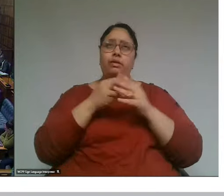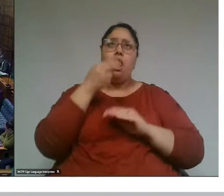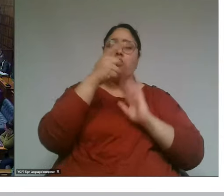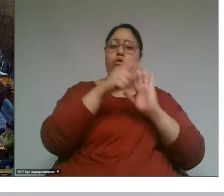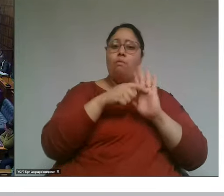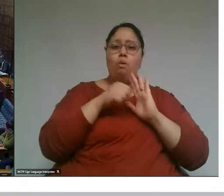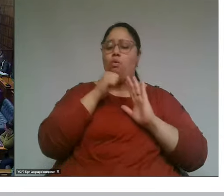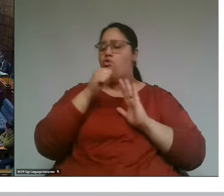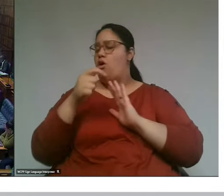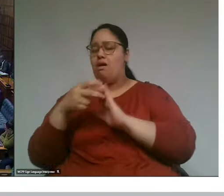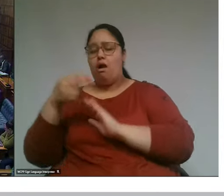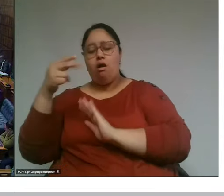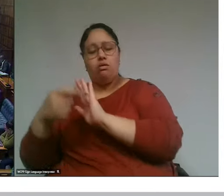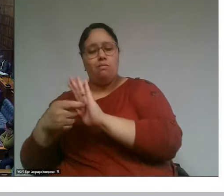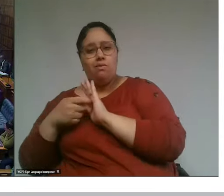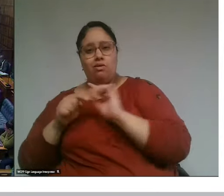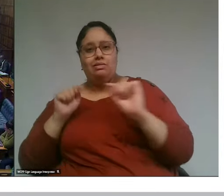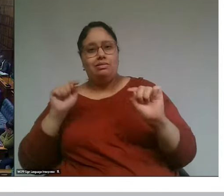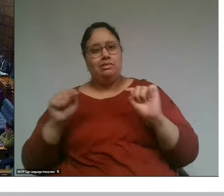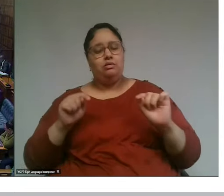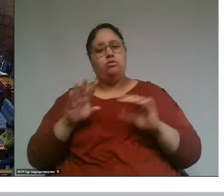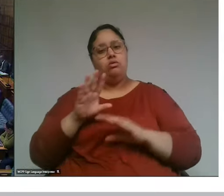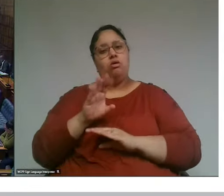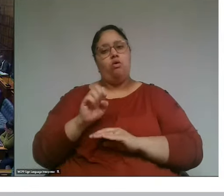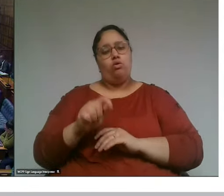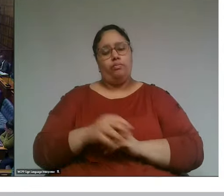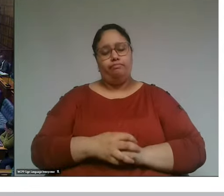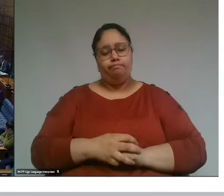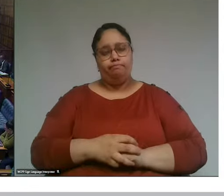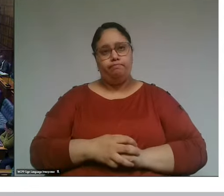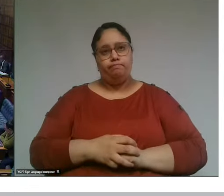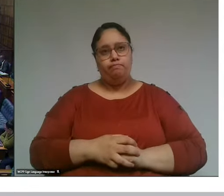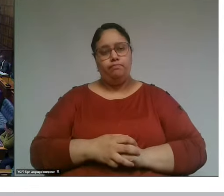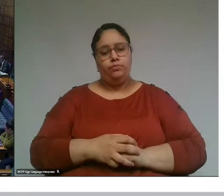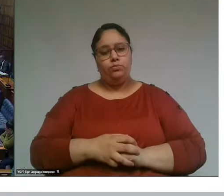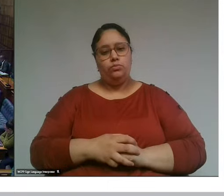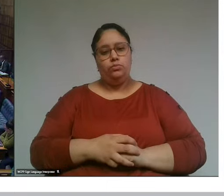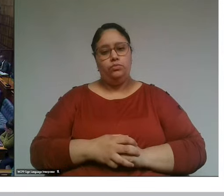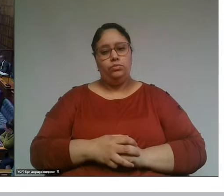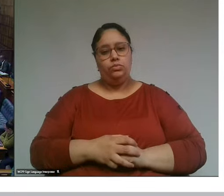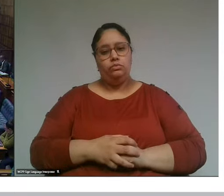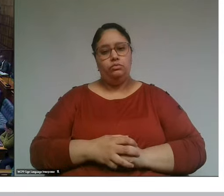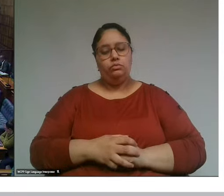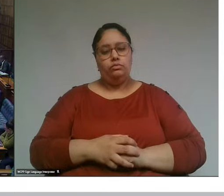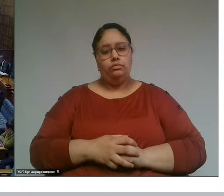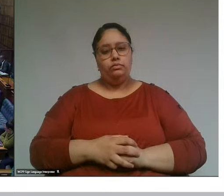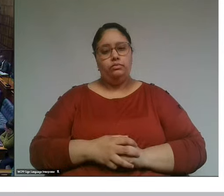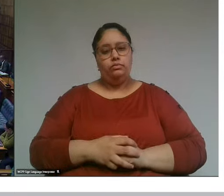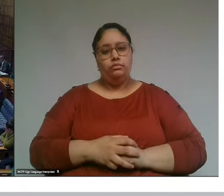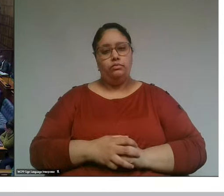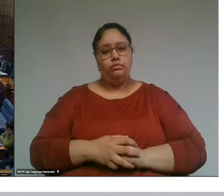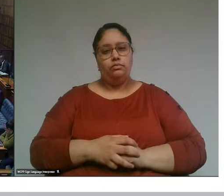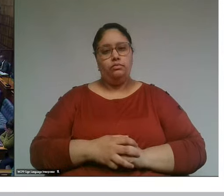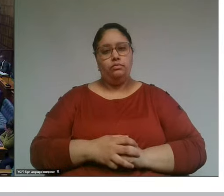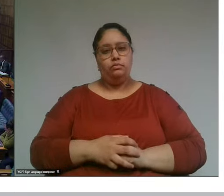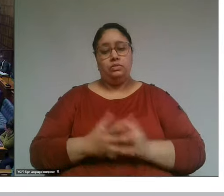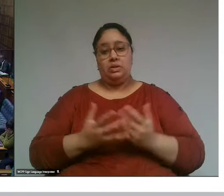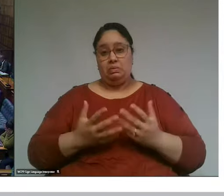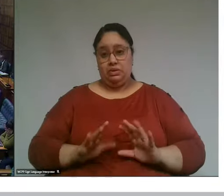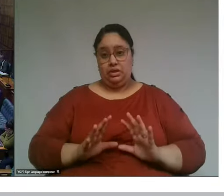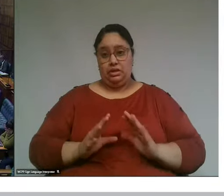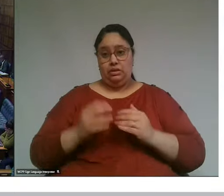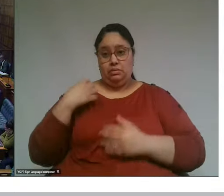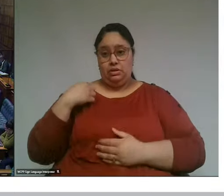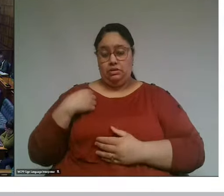or non-h high demand um occupations um yeah I think is that Minister